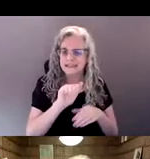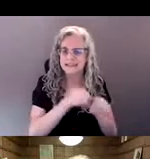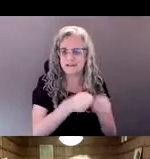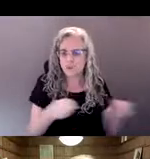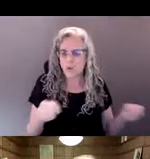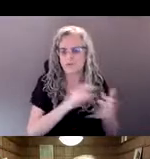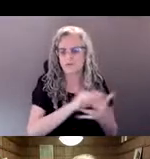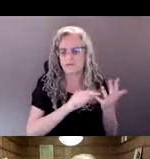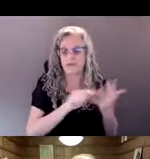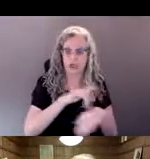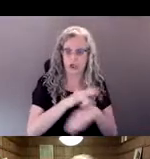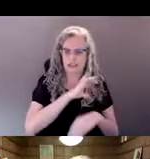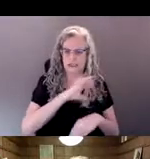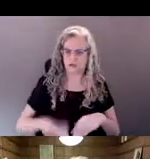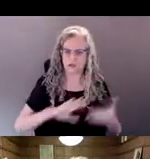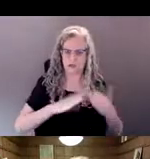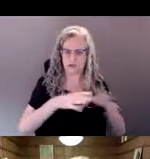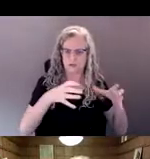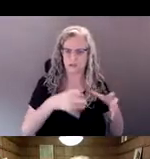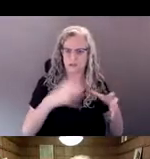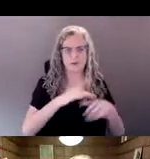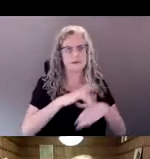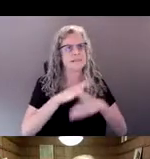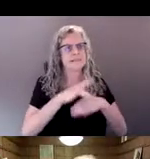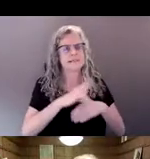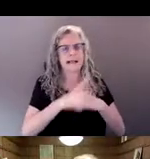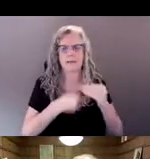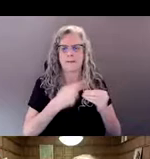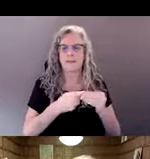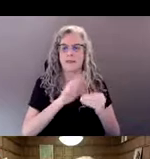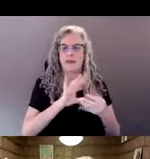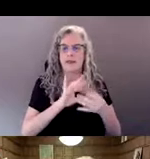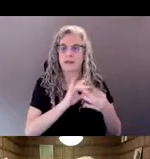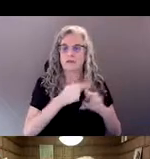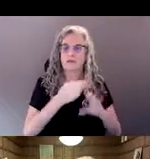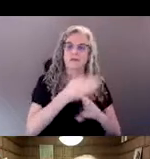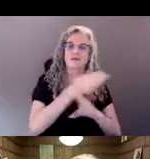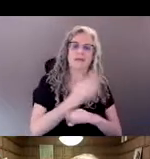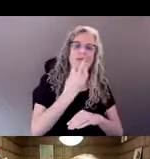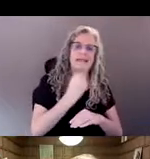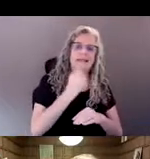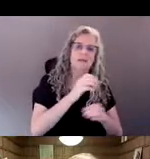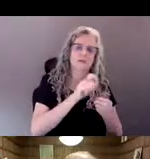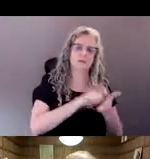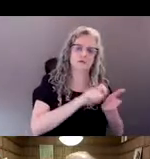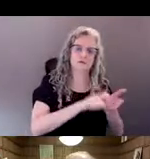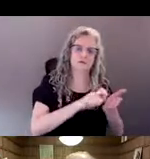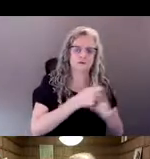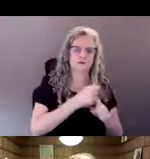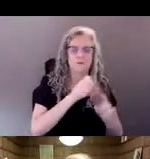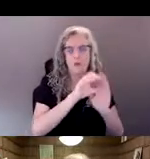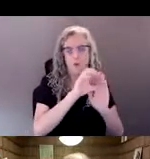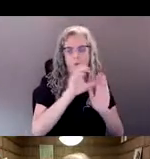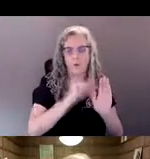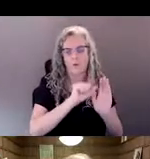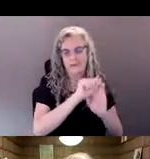community was constantly thinking about its relationship to earlier prophetic texts that we call the Hebrew scriptures or the Old Testament, and to the